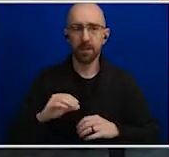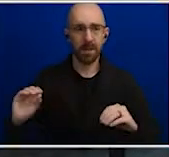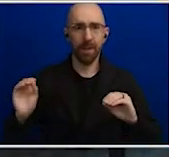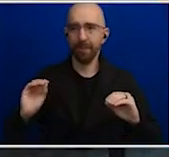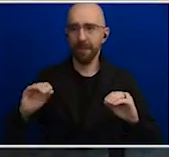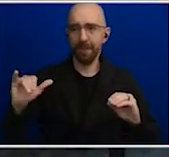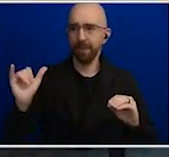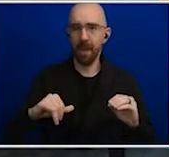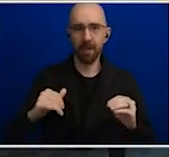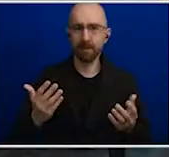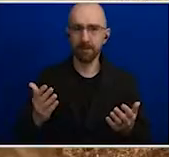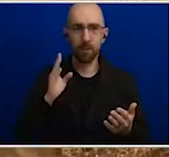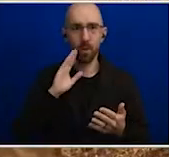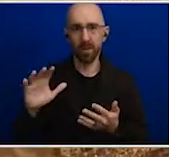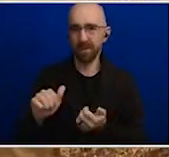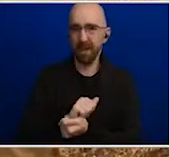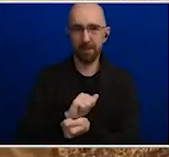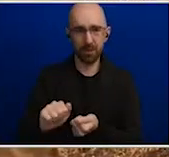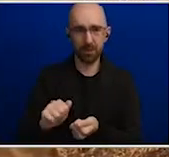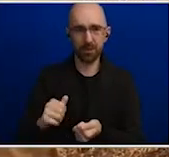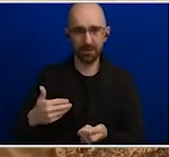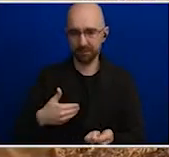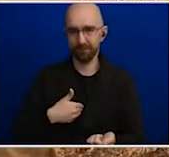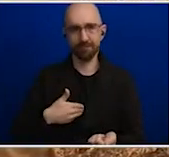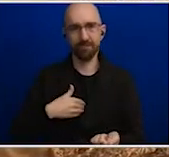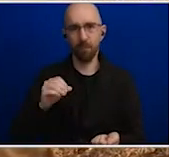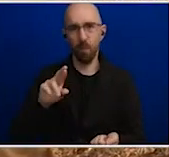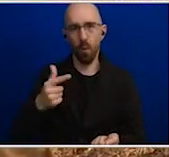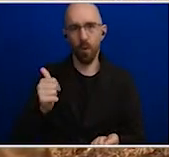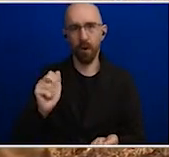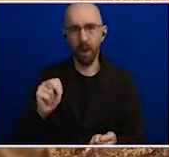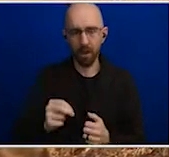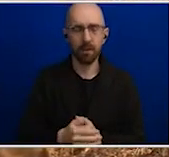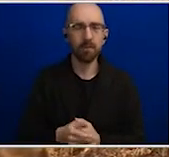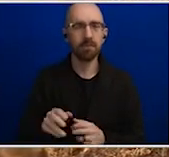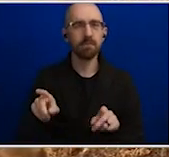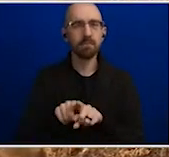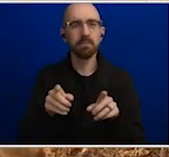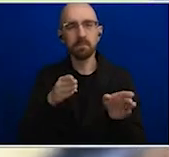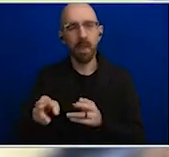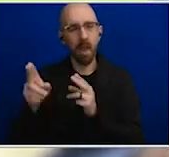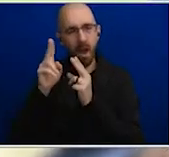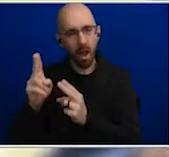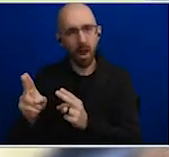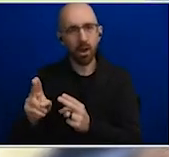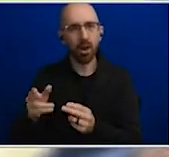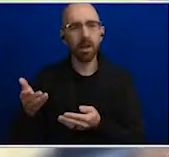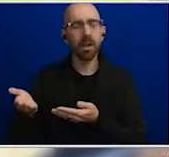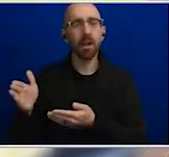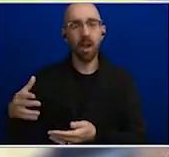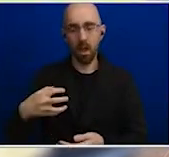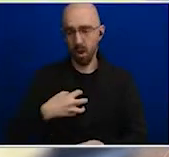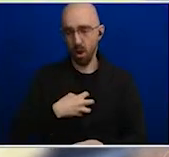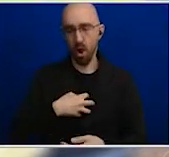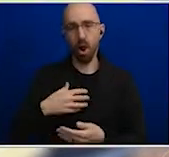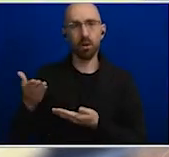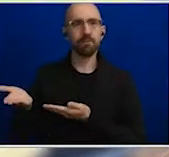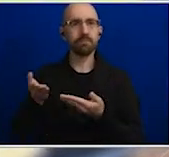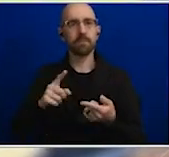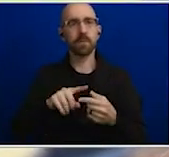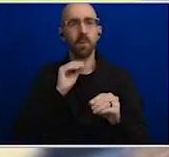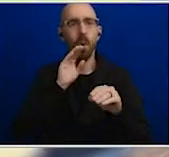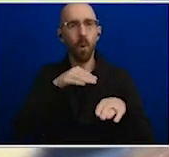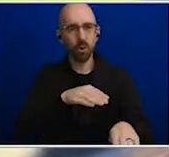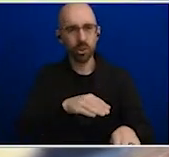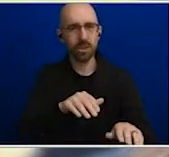going to damage this organ. He also has plans to honor his donor by taking his donor's heart to the ocean so Richard can take